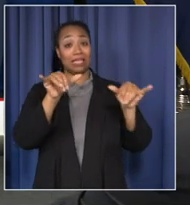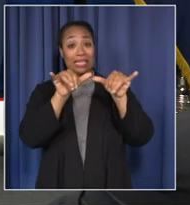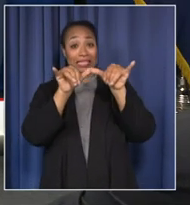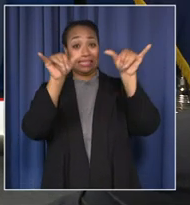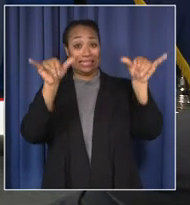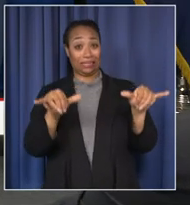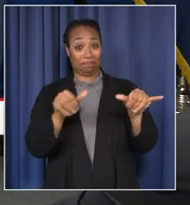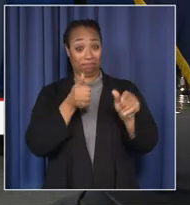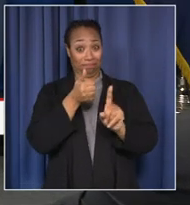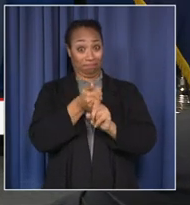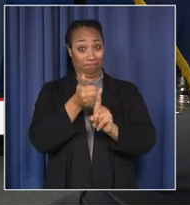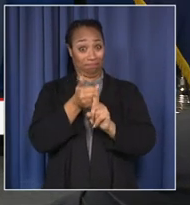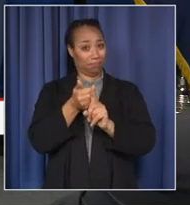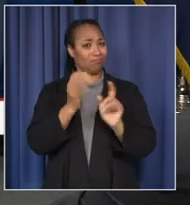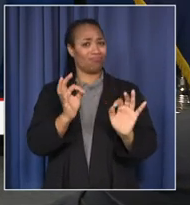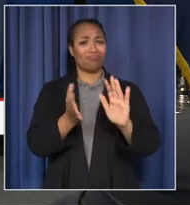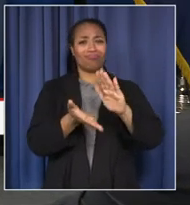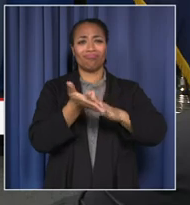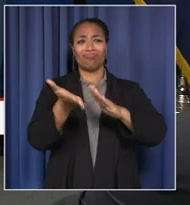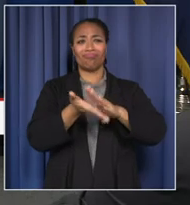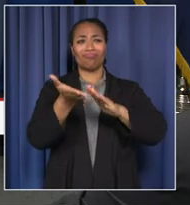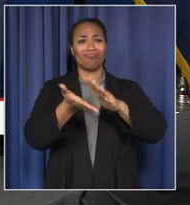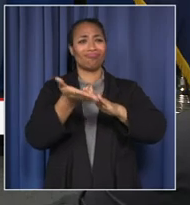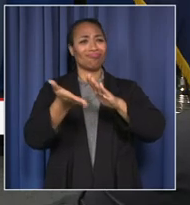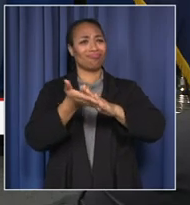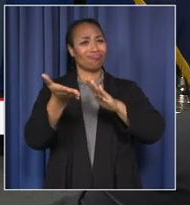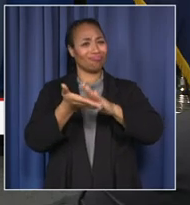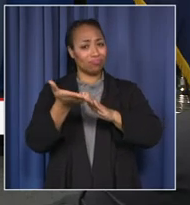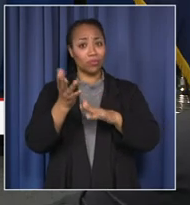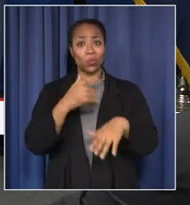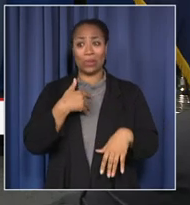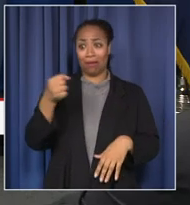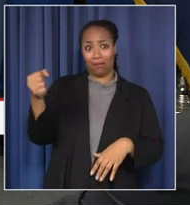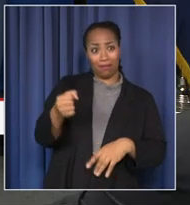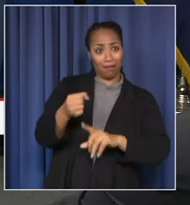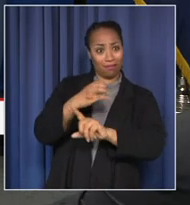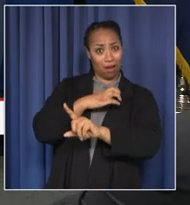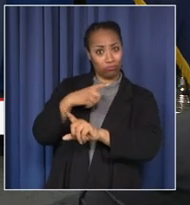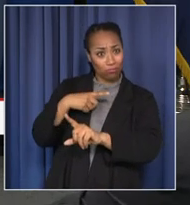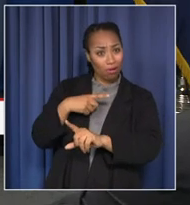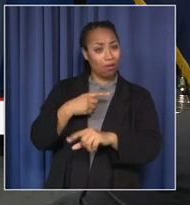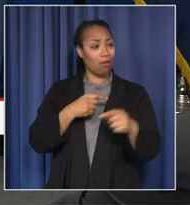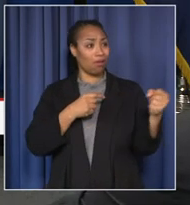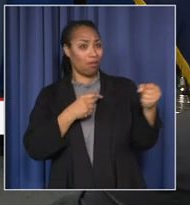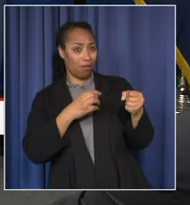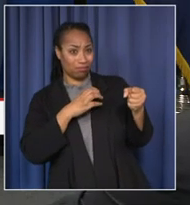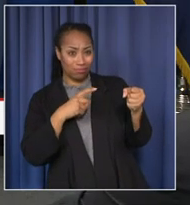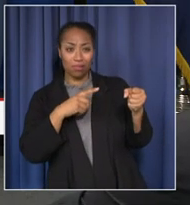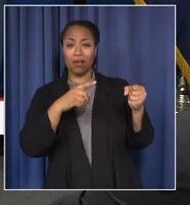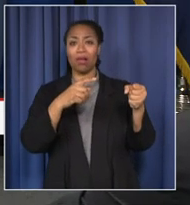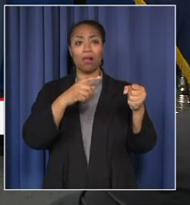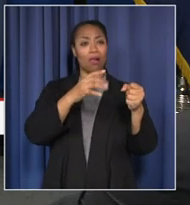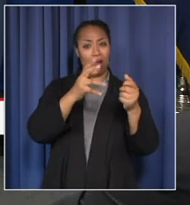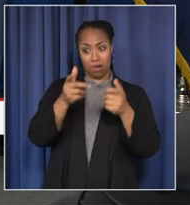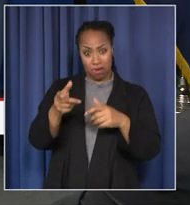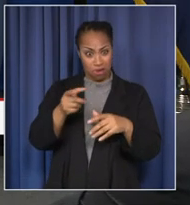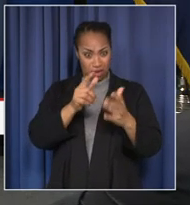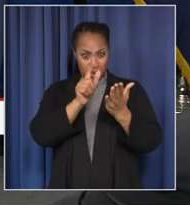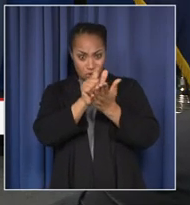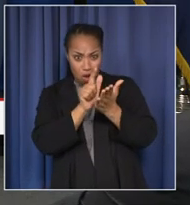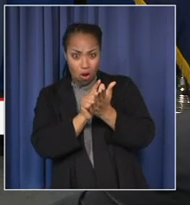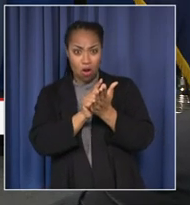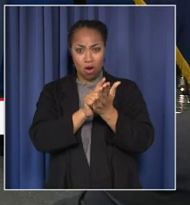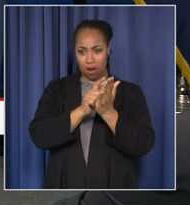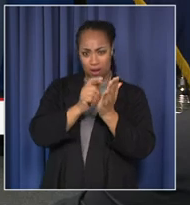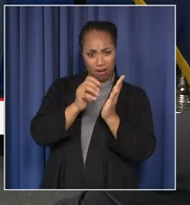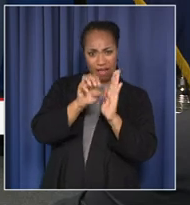pretty comprehensive and wide-ranging ethics reform law that allows the council to expel